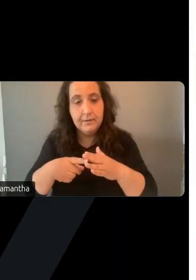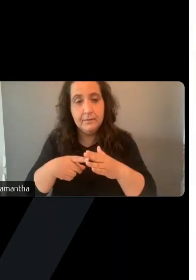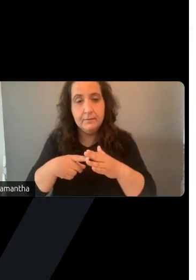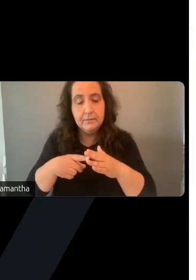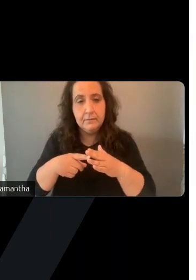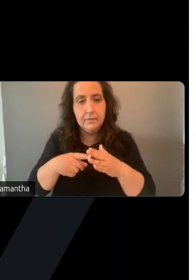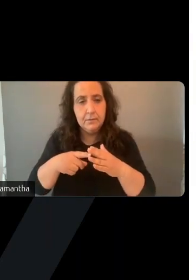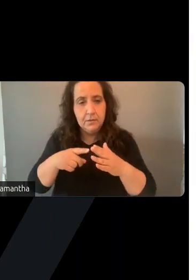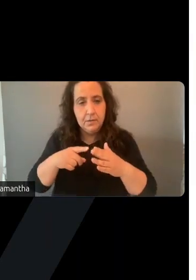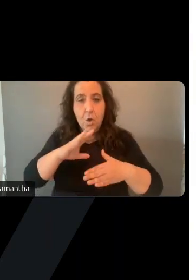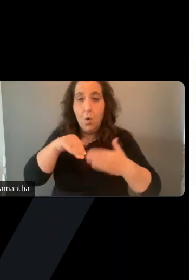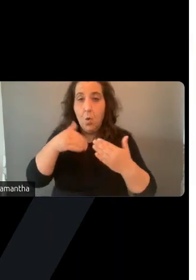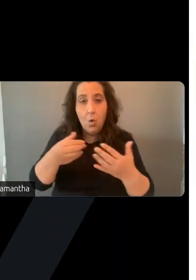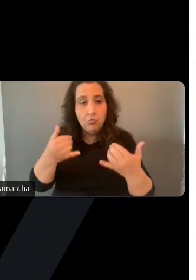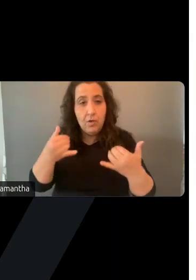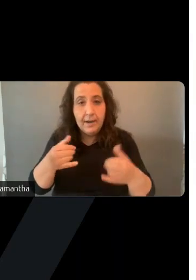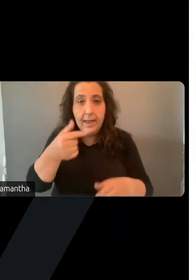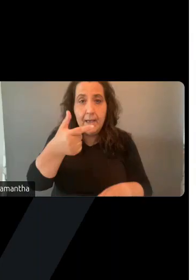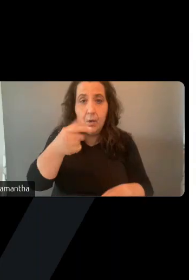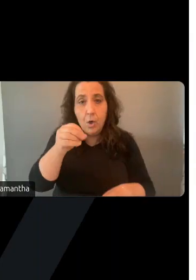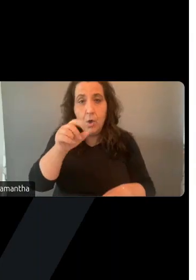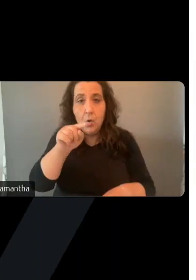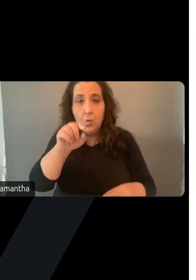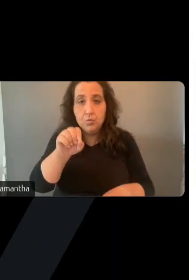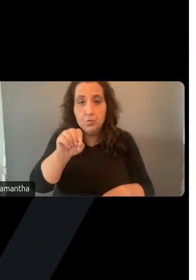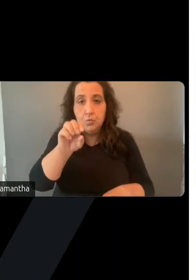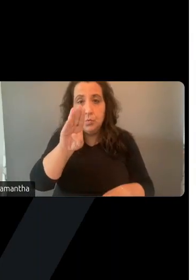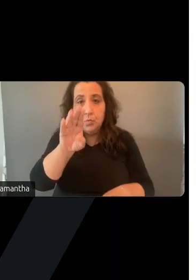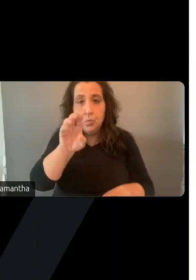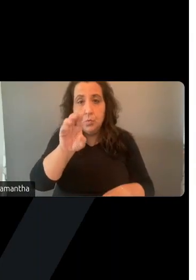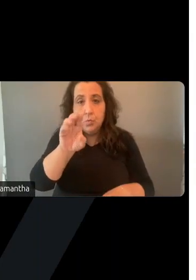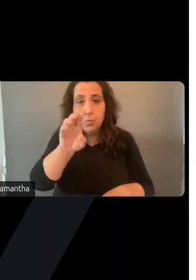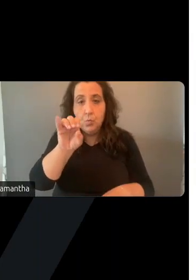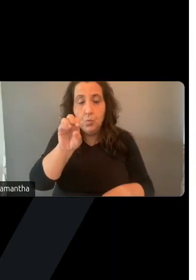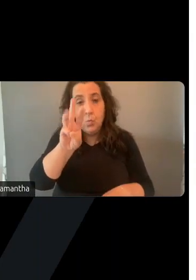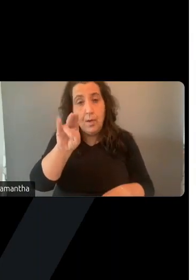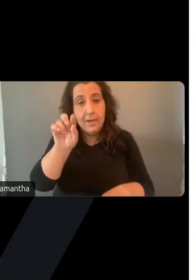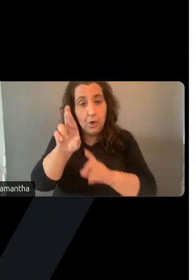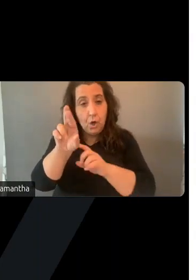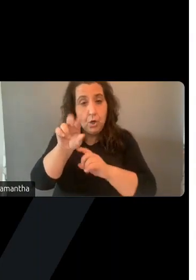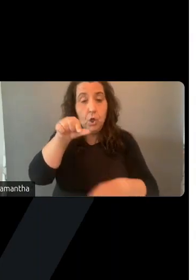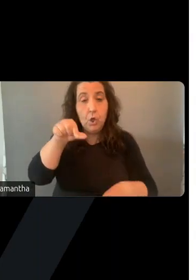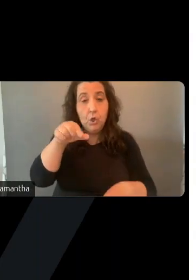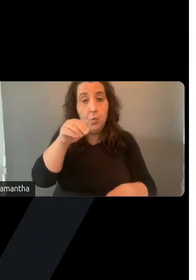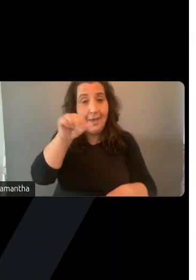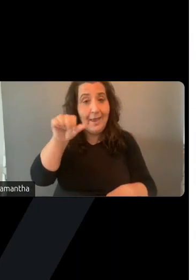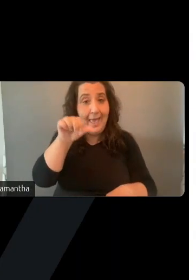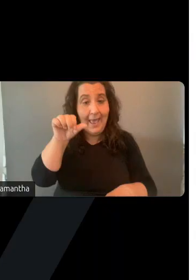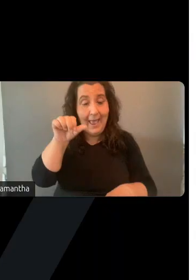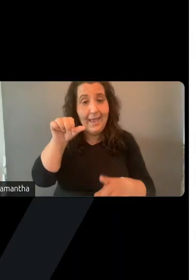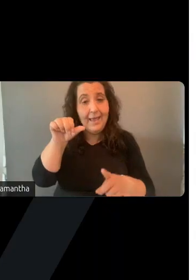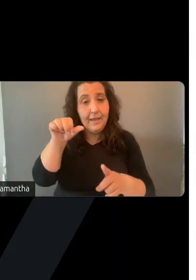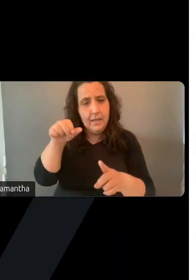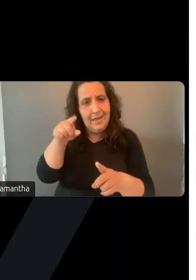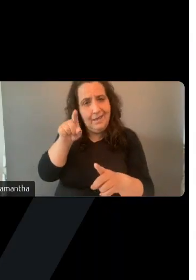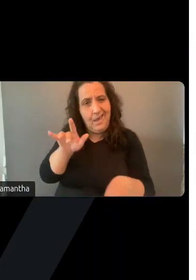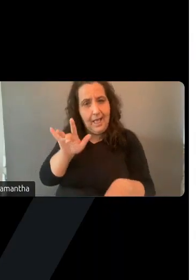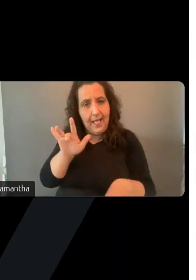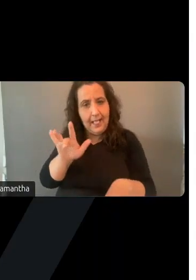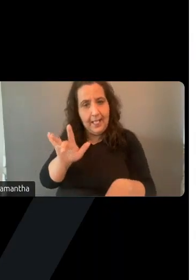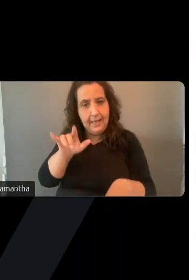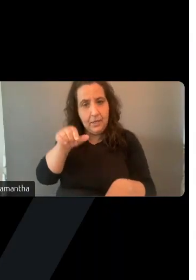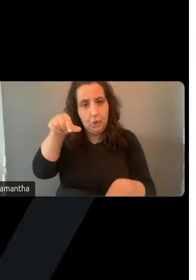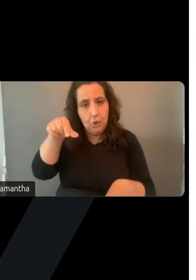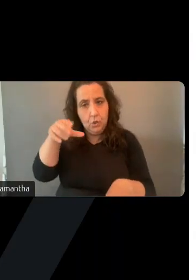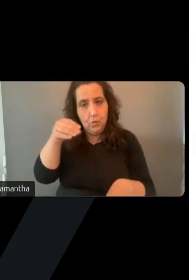we're all in GoToWebinar now. So in the Q&A function to submit, you're going to use, the Q&A